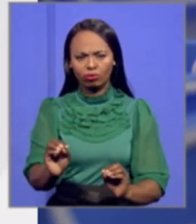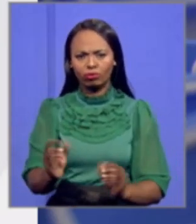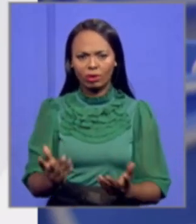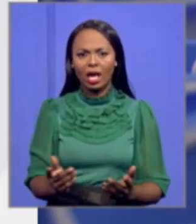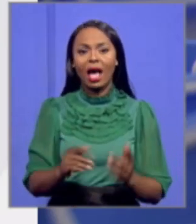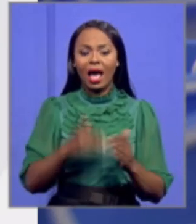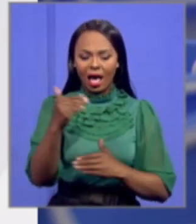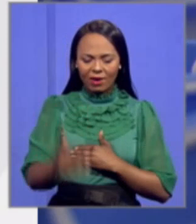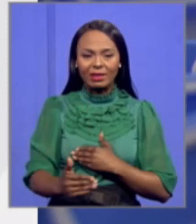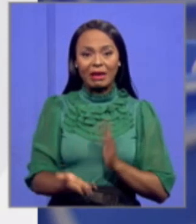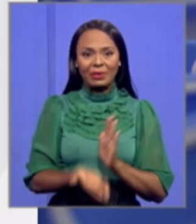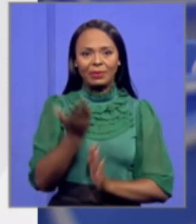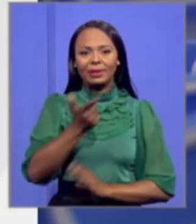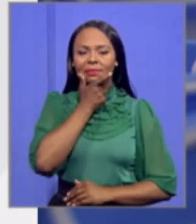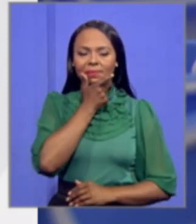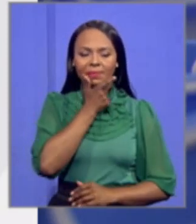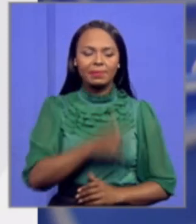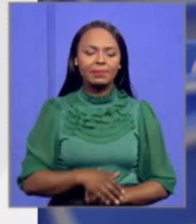a nyoloha ka sekgahla.